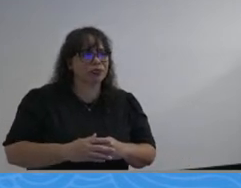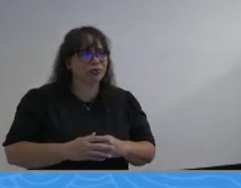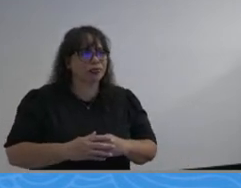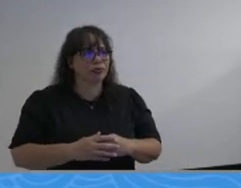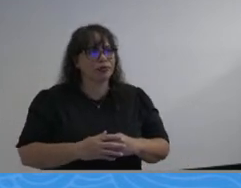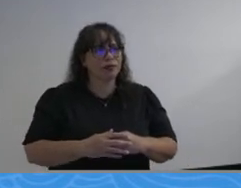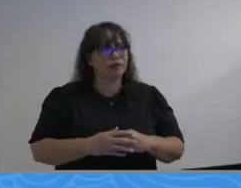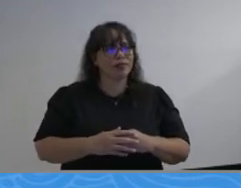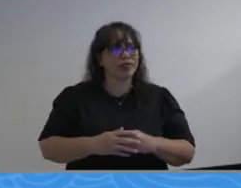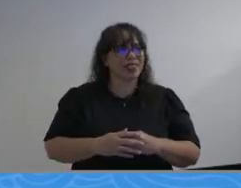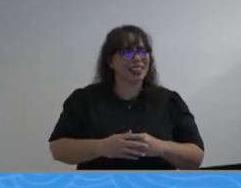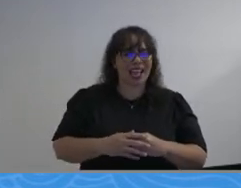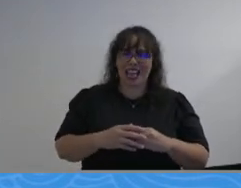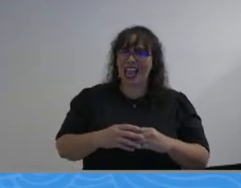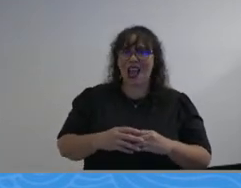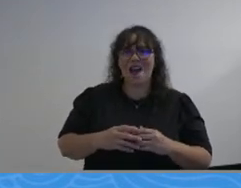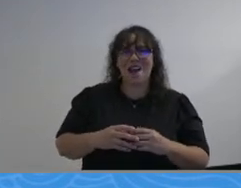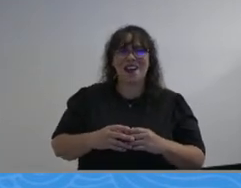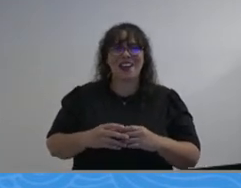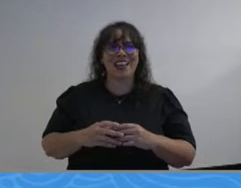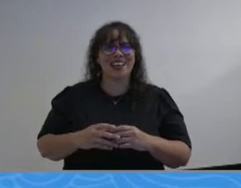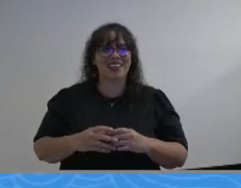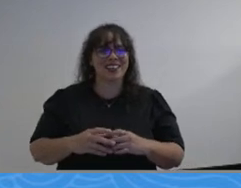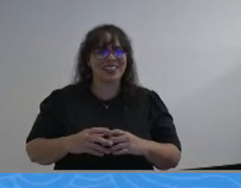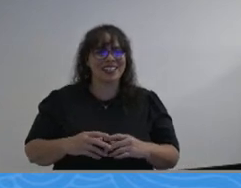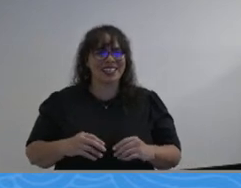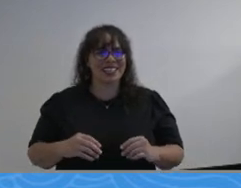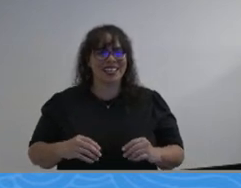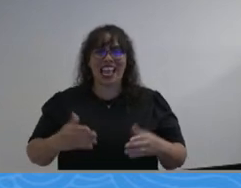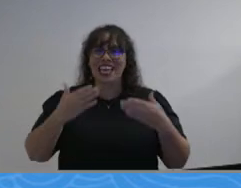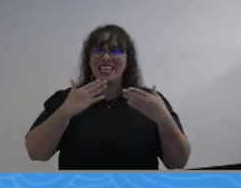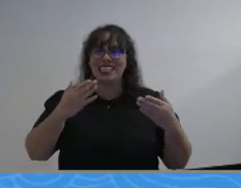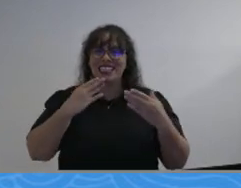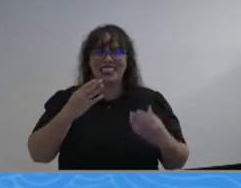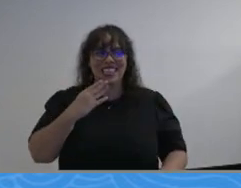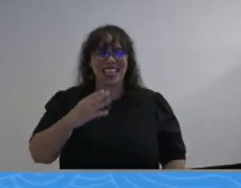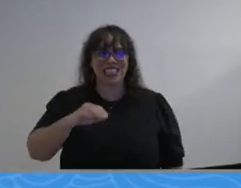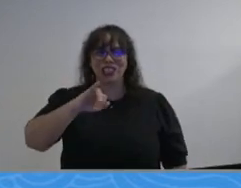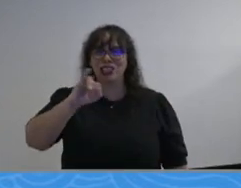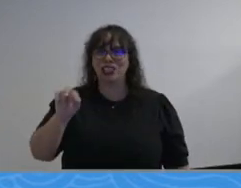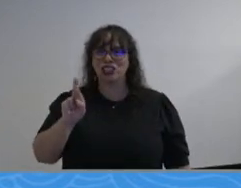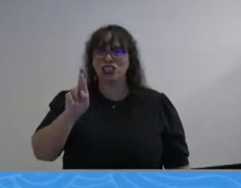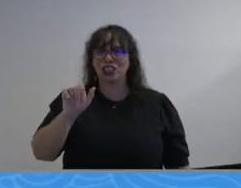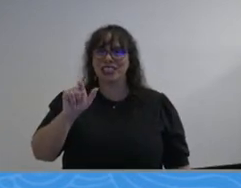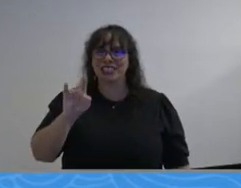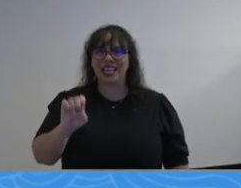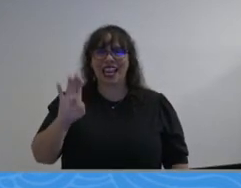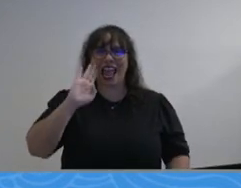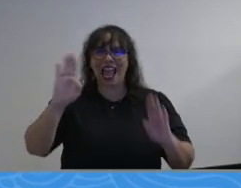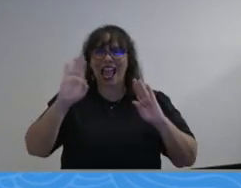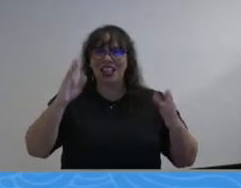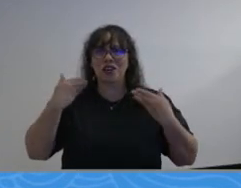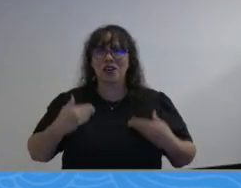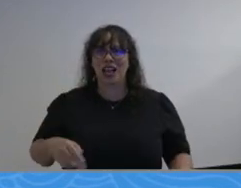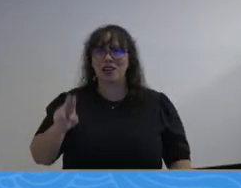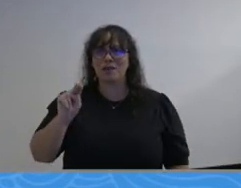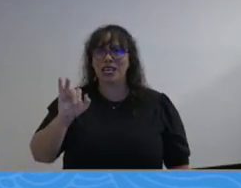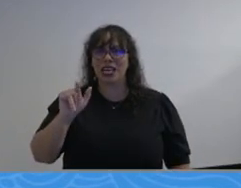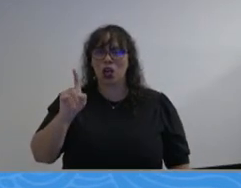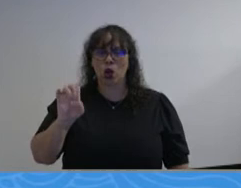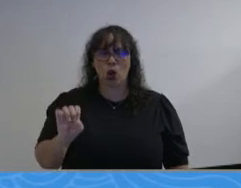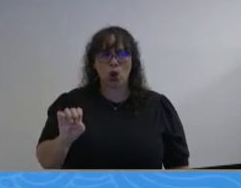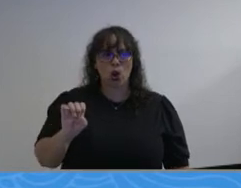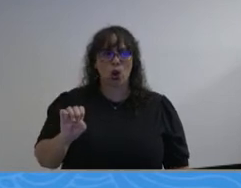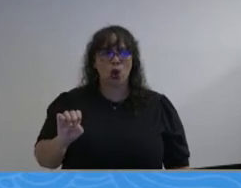right. She's got all right. Thanks. In 10 minutes. Thanks, Jerlene. Hi, everyone. Good morning. My name is Nicole Gon-Ochi. I'm